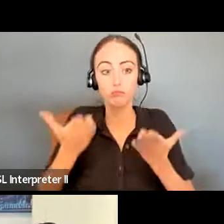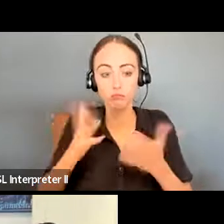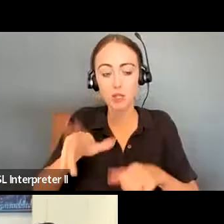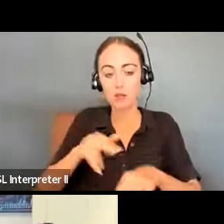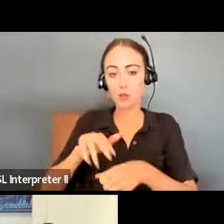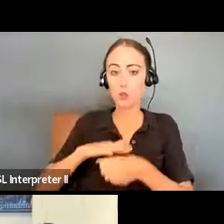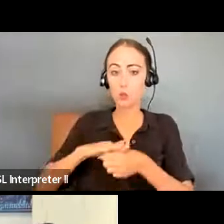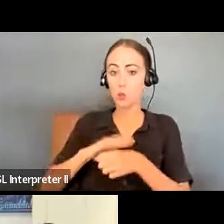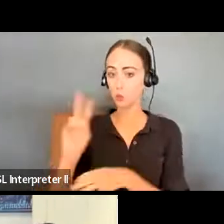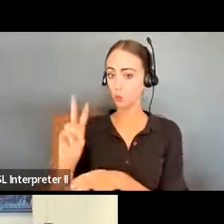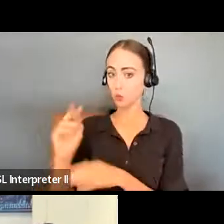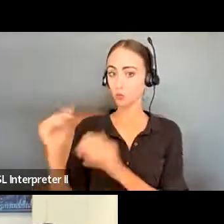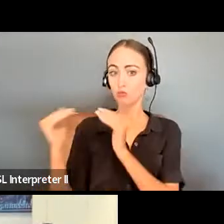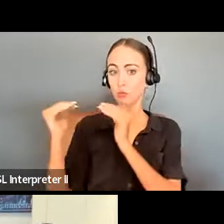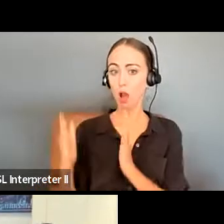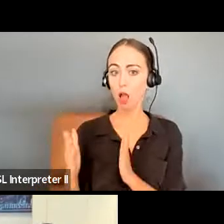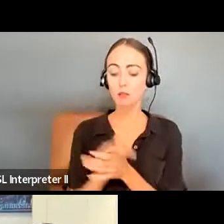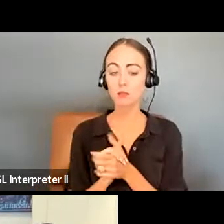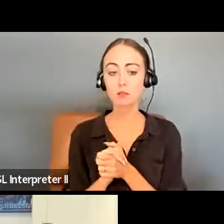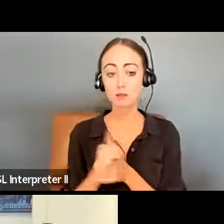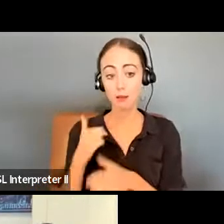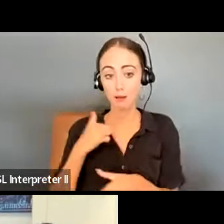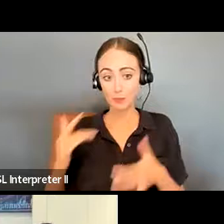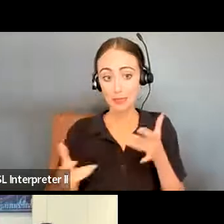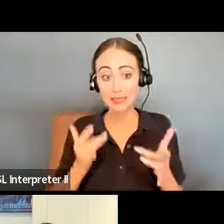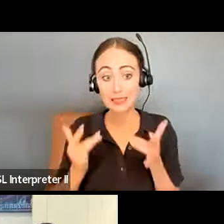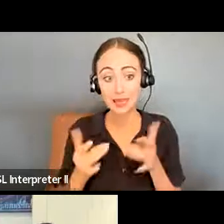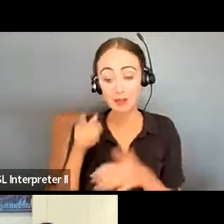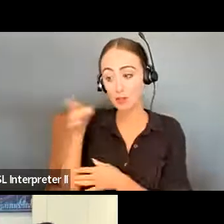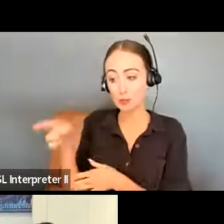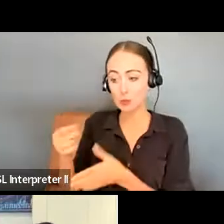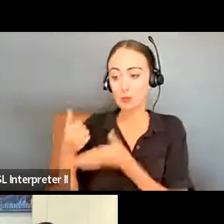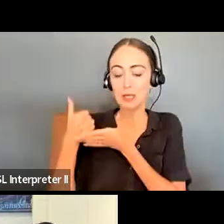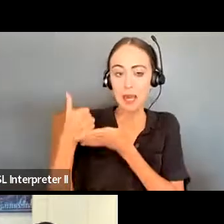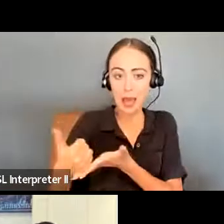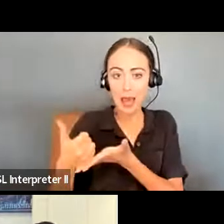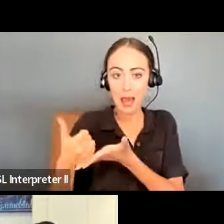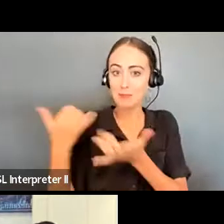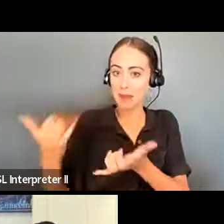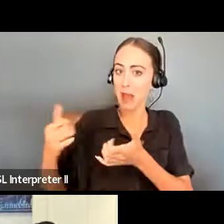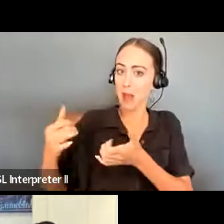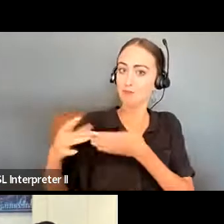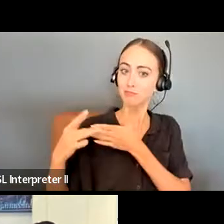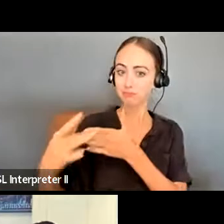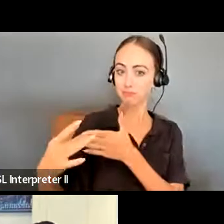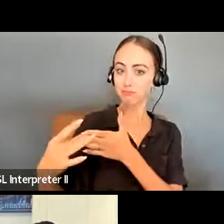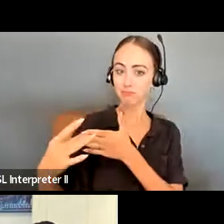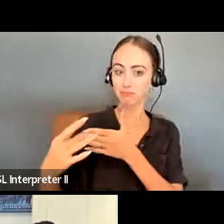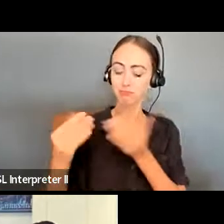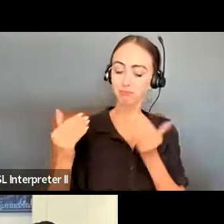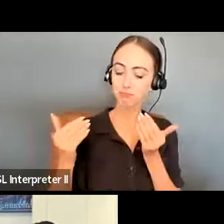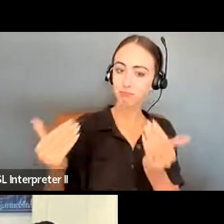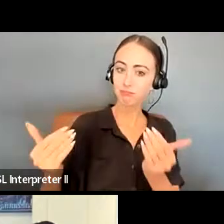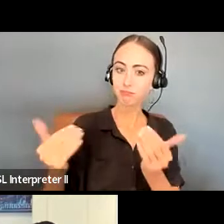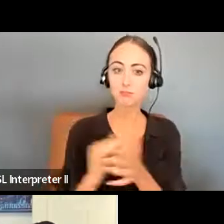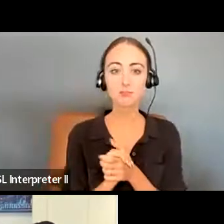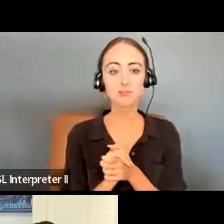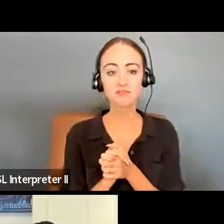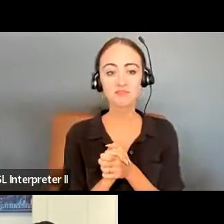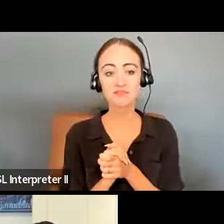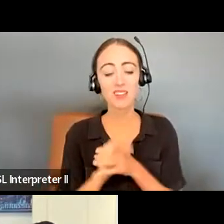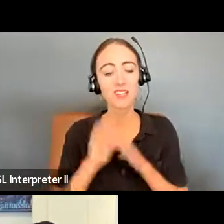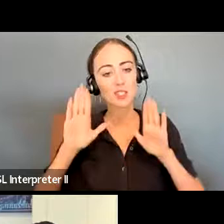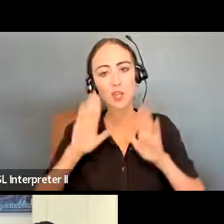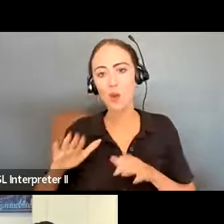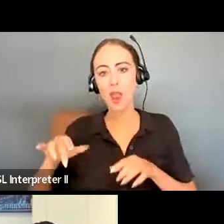Ward 2 colleague, excited for you to help take the baton now and move this forward. But it's a great